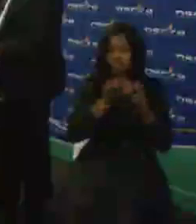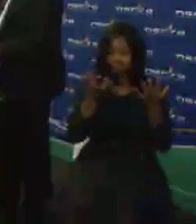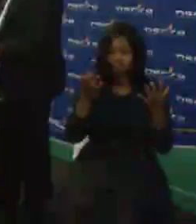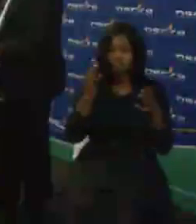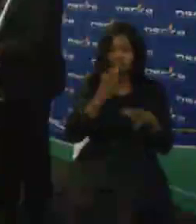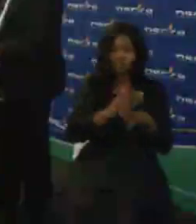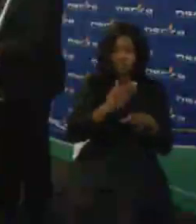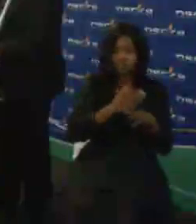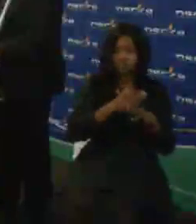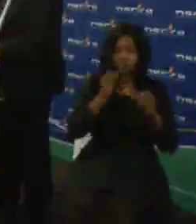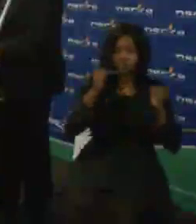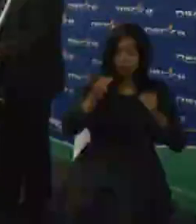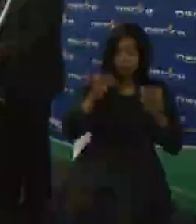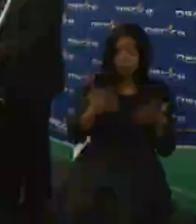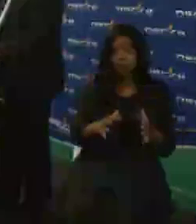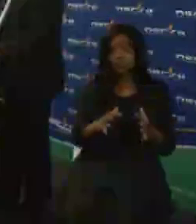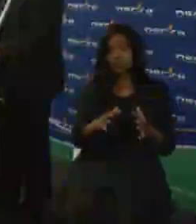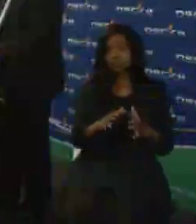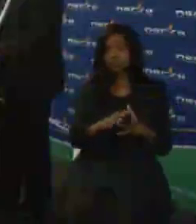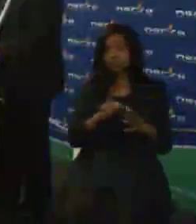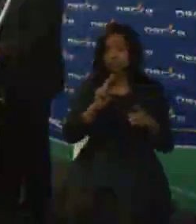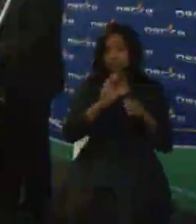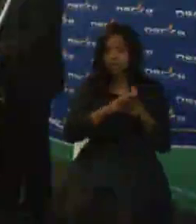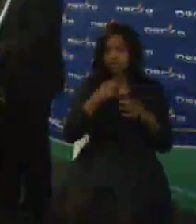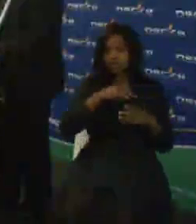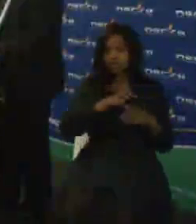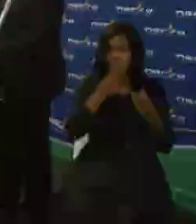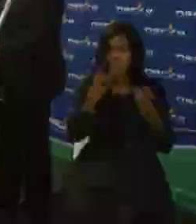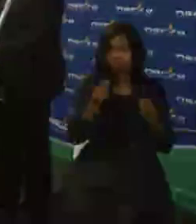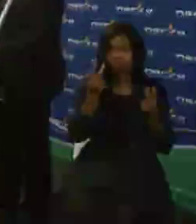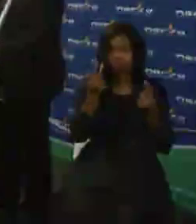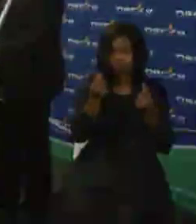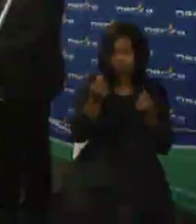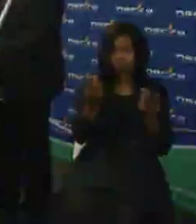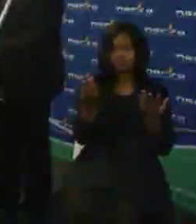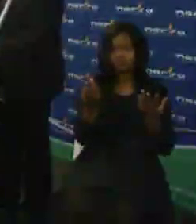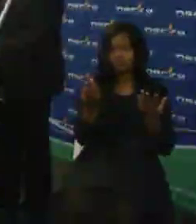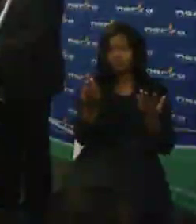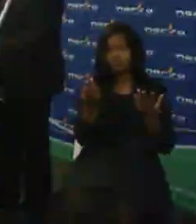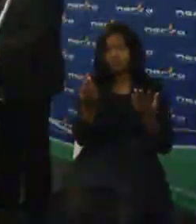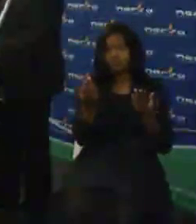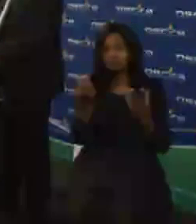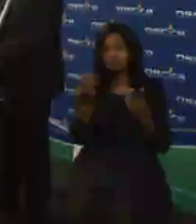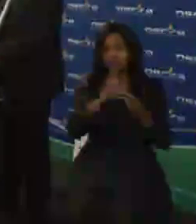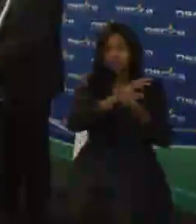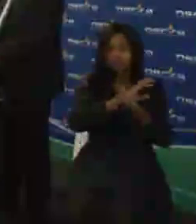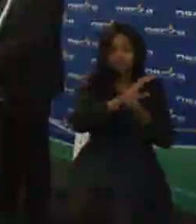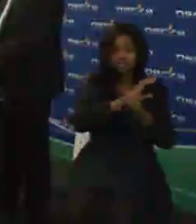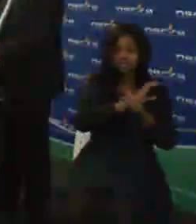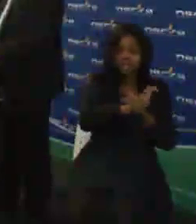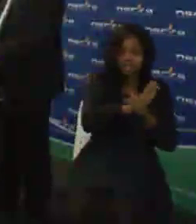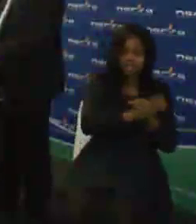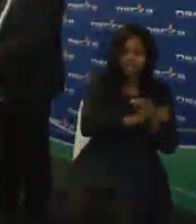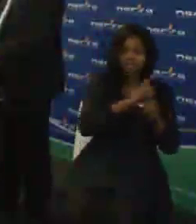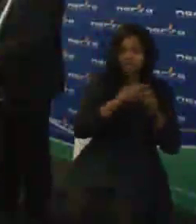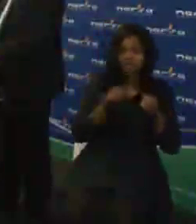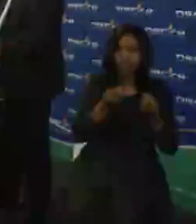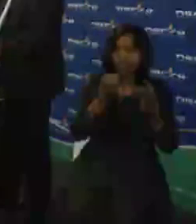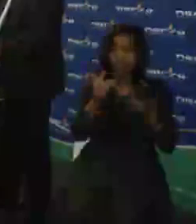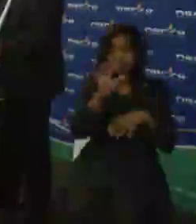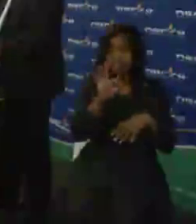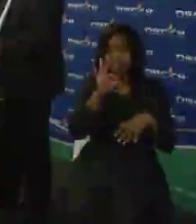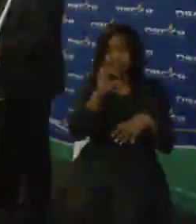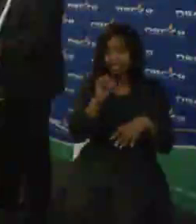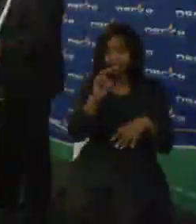stakeholders have confirmed that. Yes, we have renewables. They are not supplying the